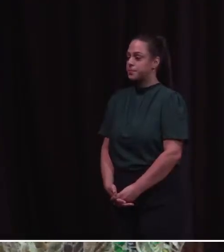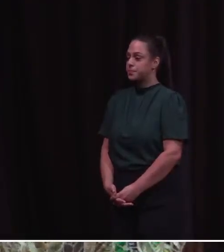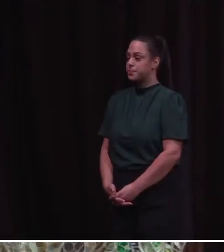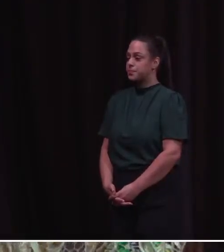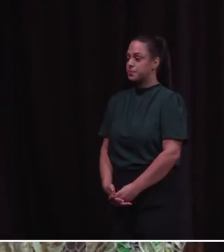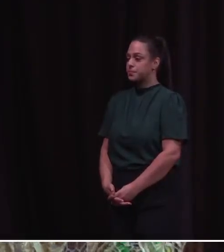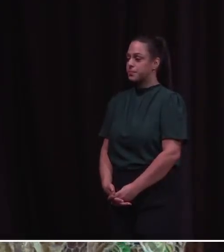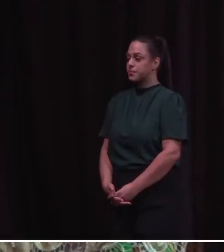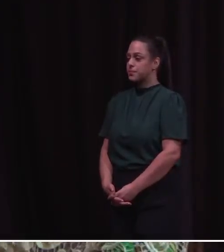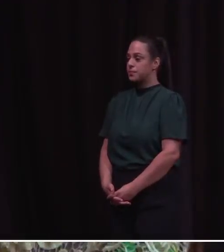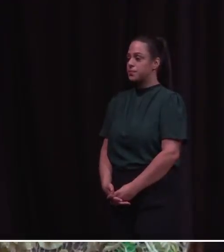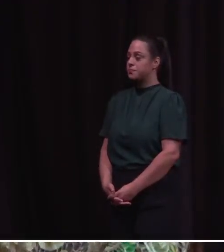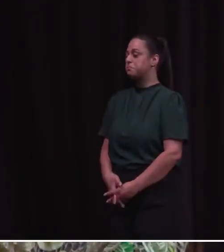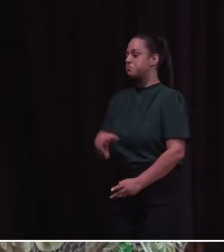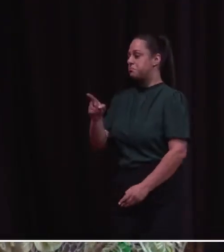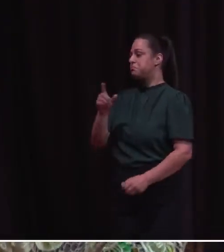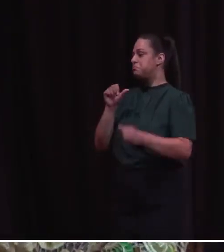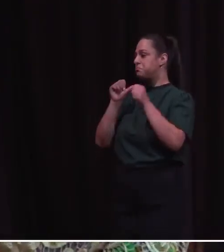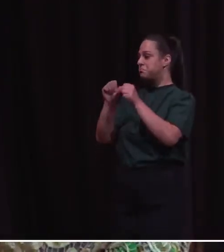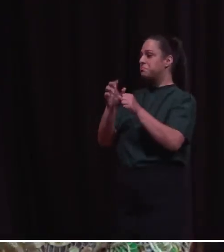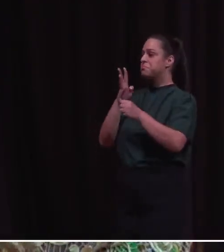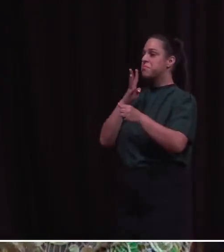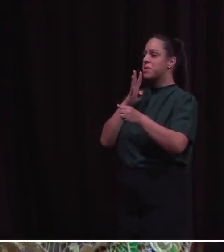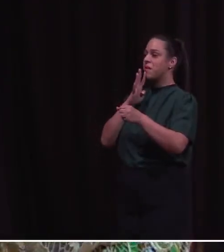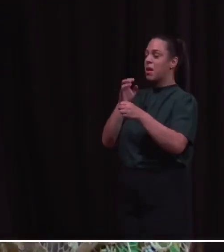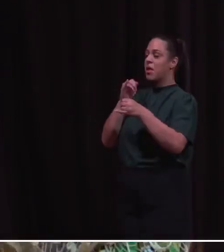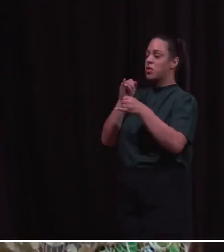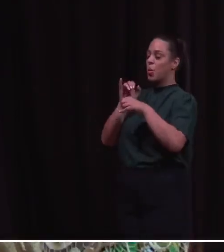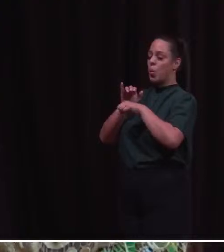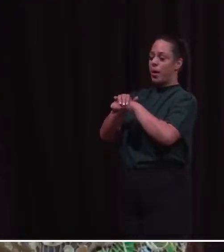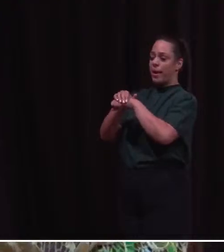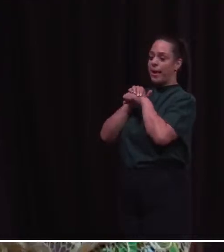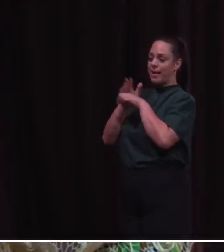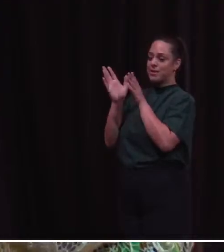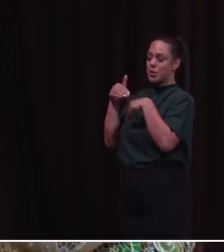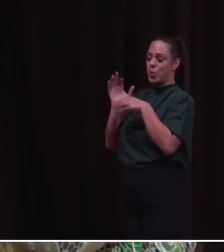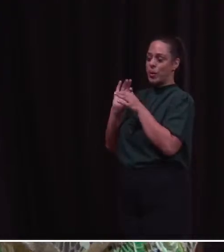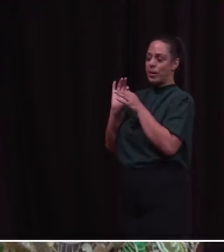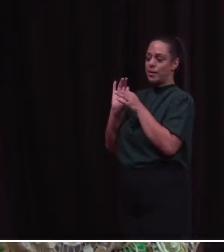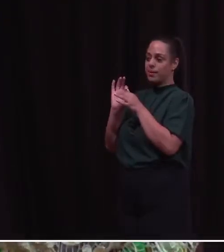affected by the Western impositions ideas.